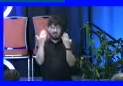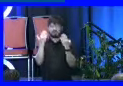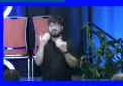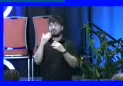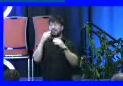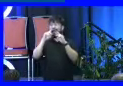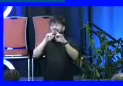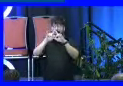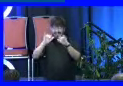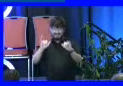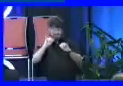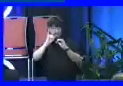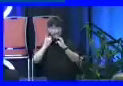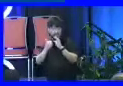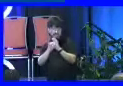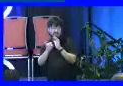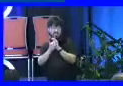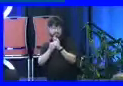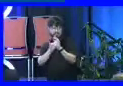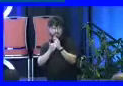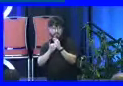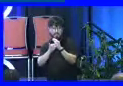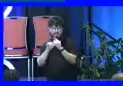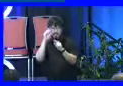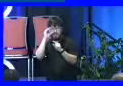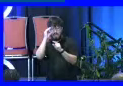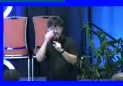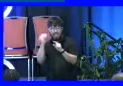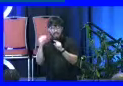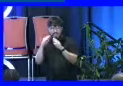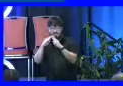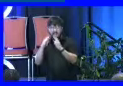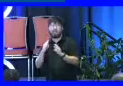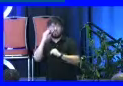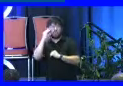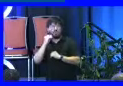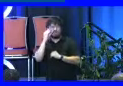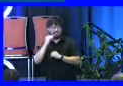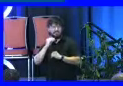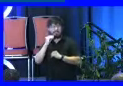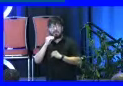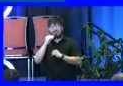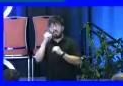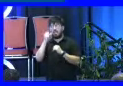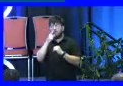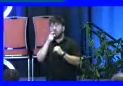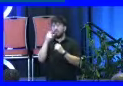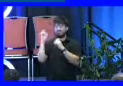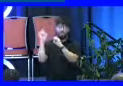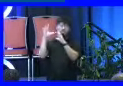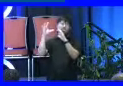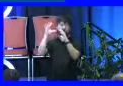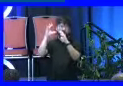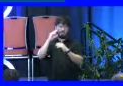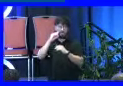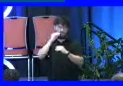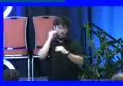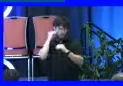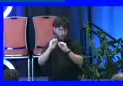identify and track high acuity and households experiencing chronic homelessness. Although we know